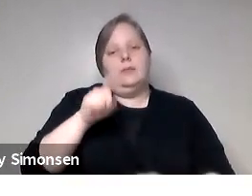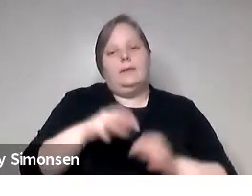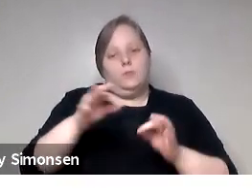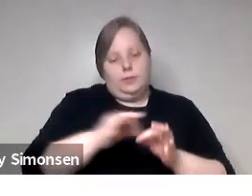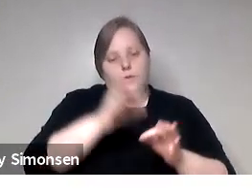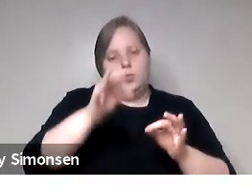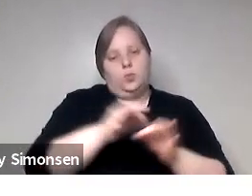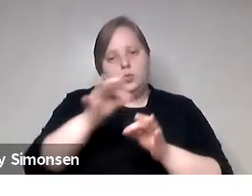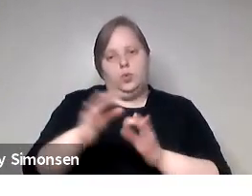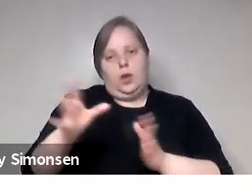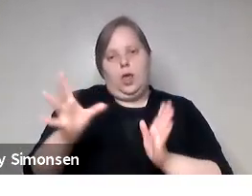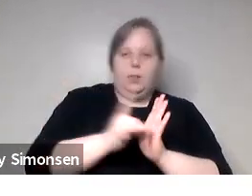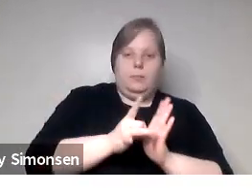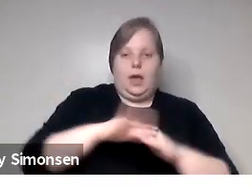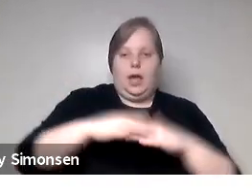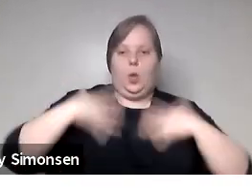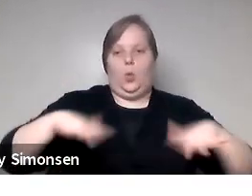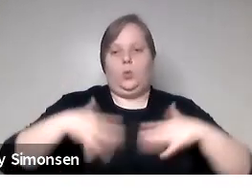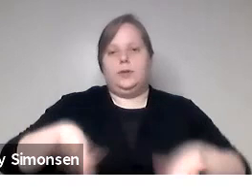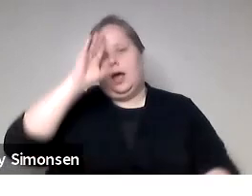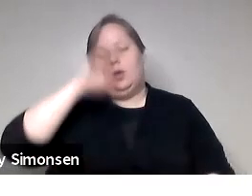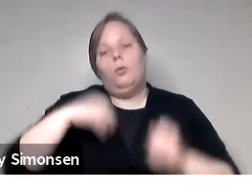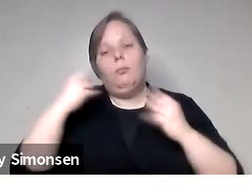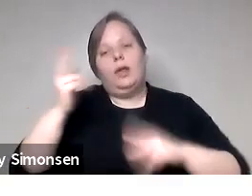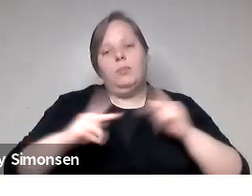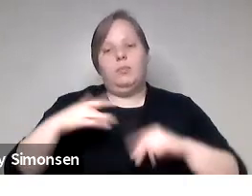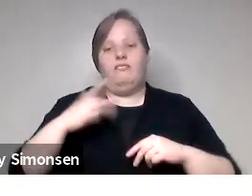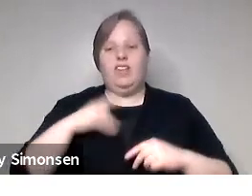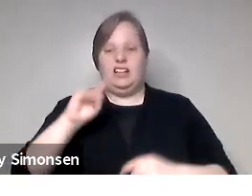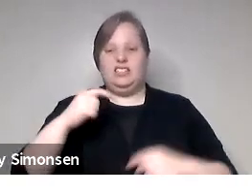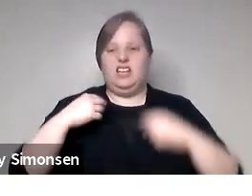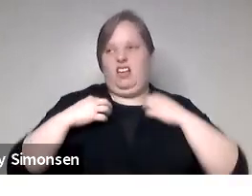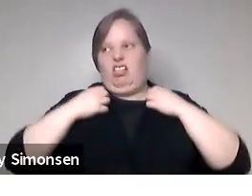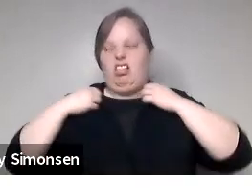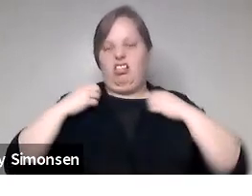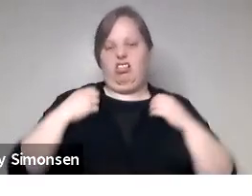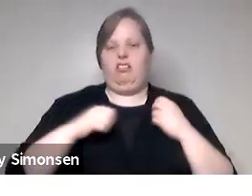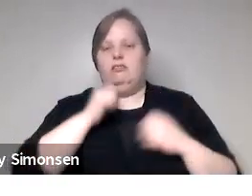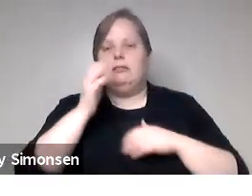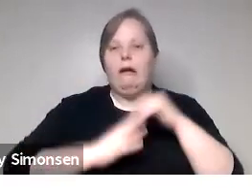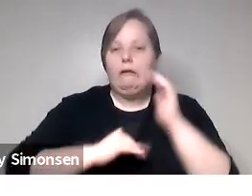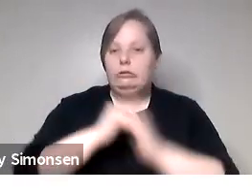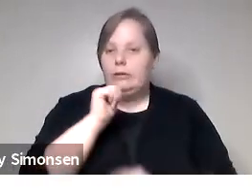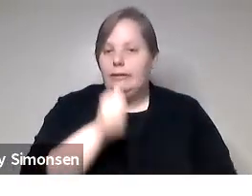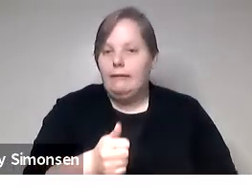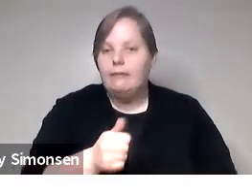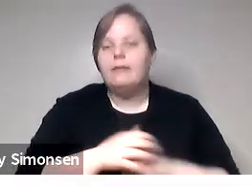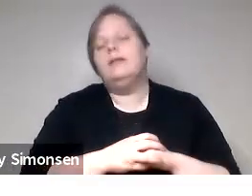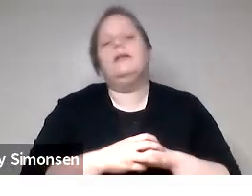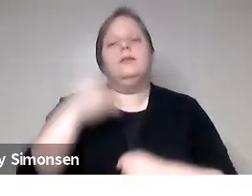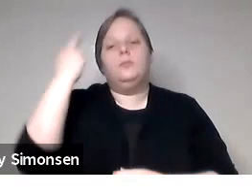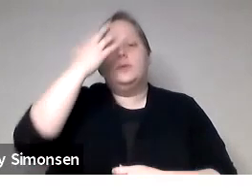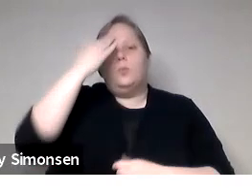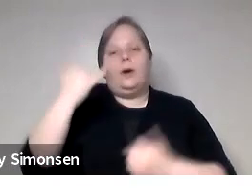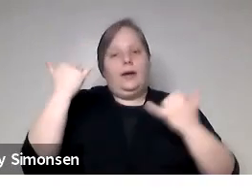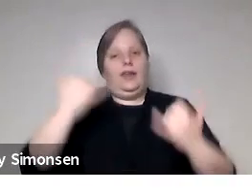clothes. I know a lot of individuals don't like to feel that tag when they're wearing their shirts. That's why we've changed